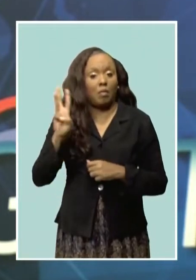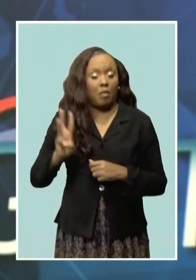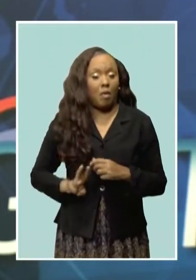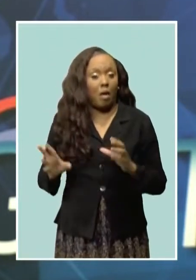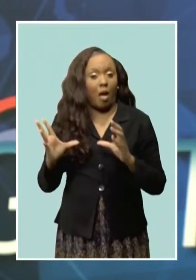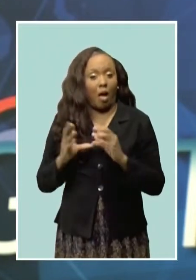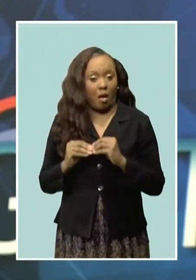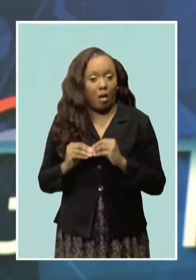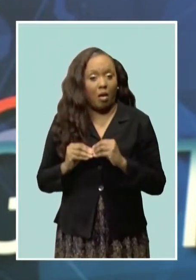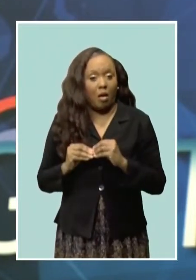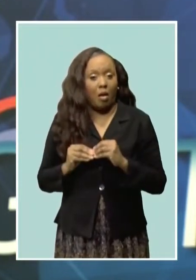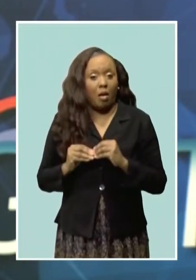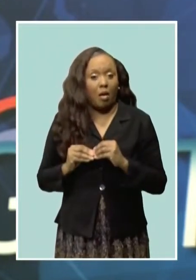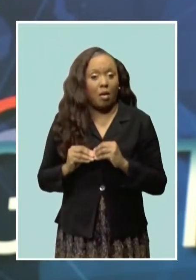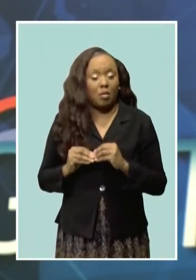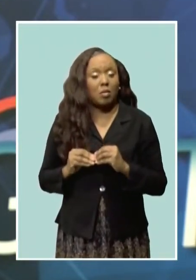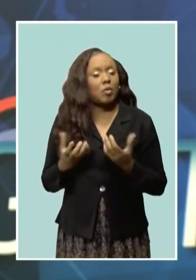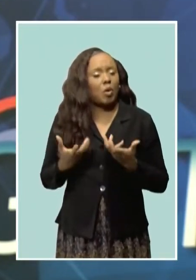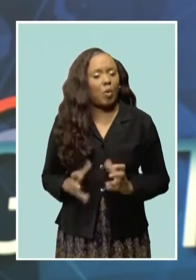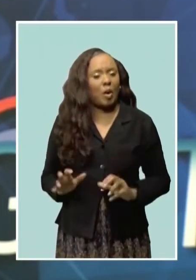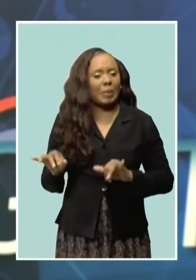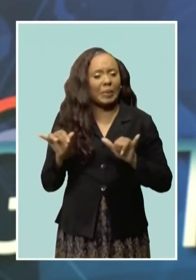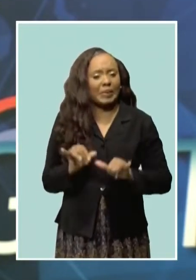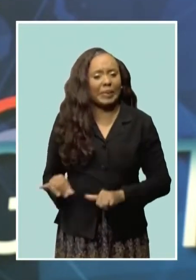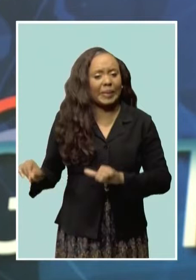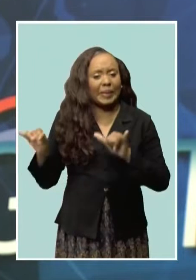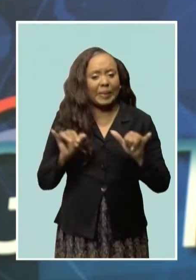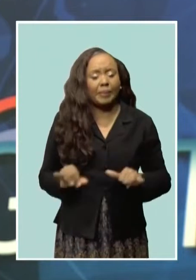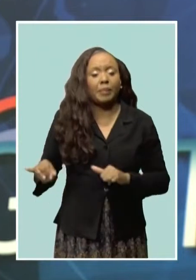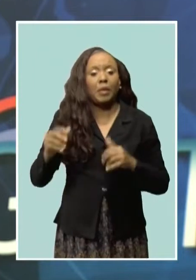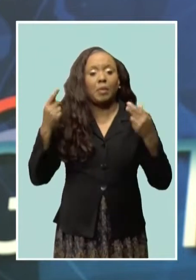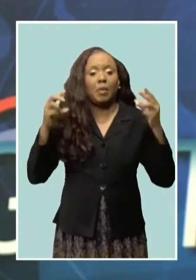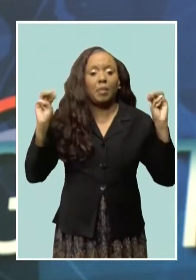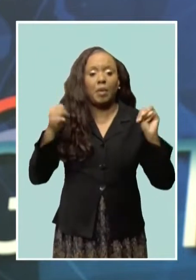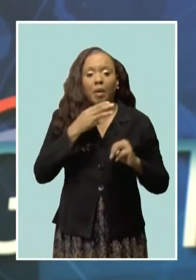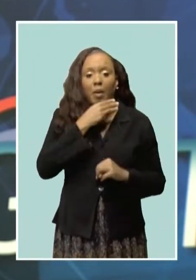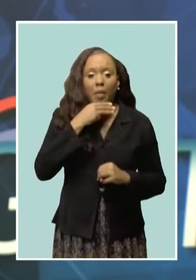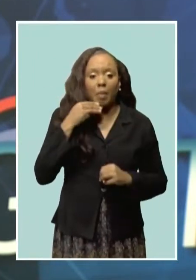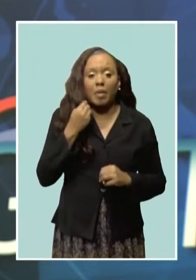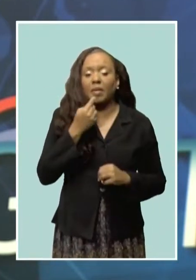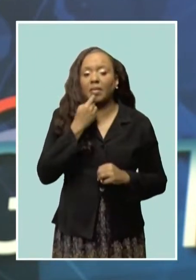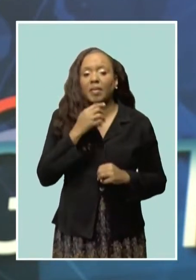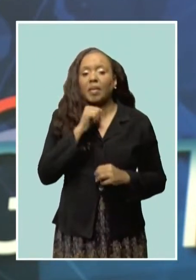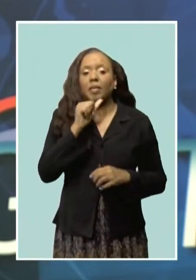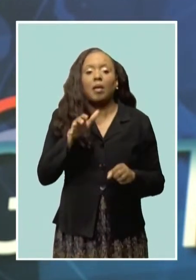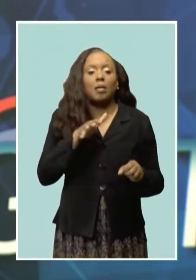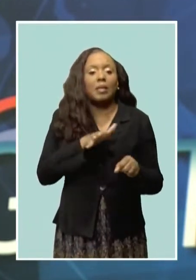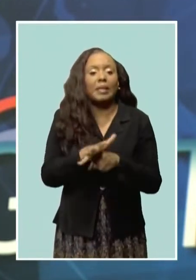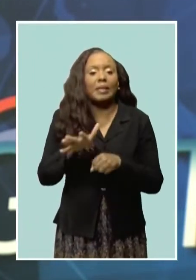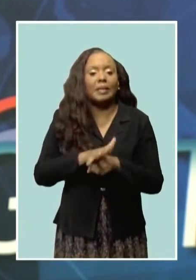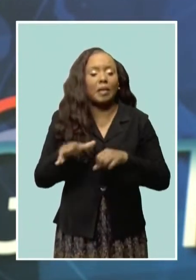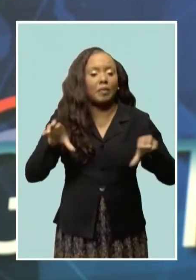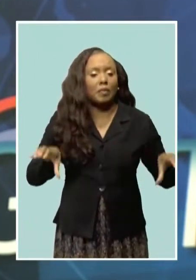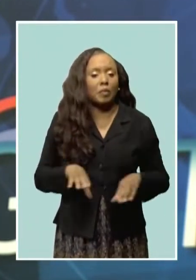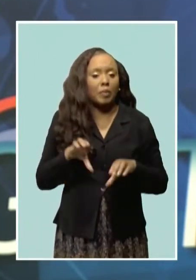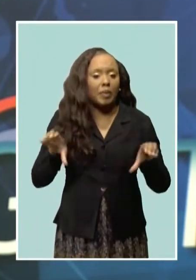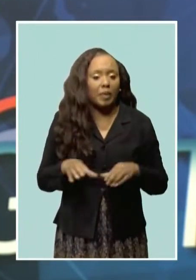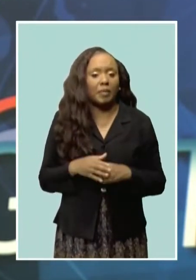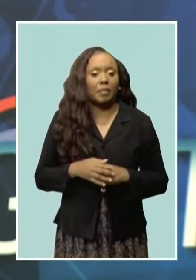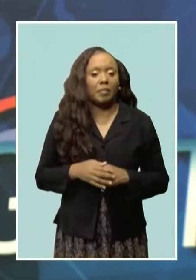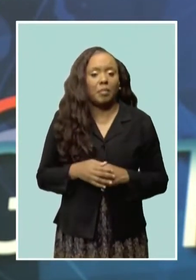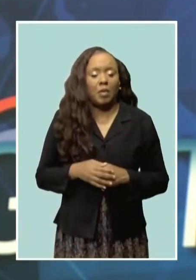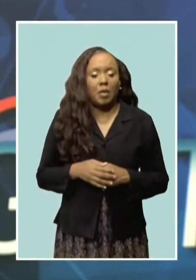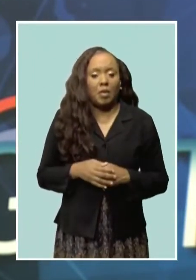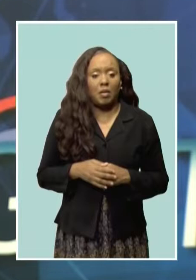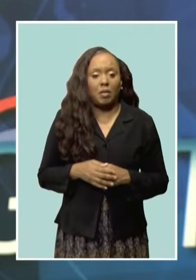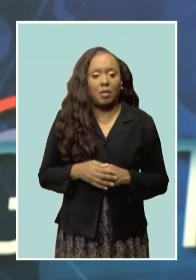she zeroed in on previous commitments and lack of action. She also stressed that short-term debt won't cut it for